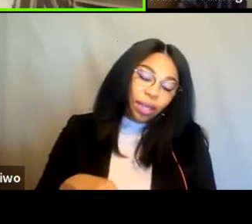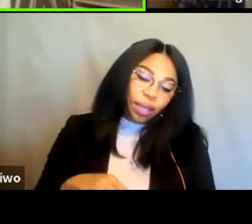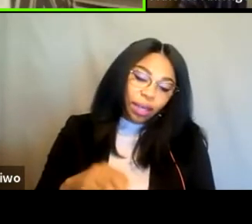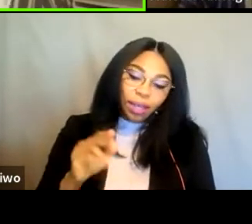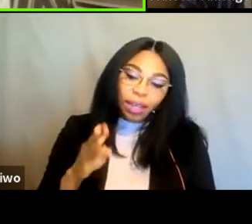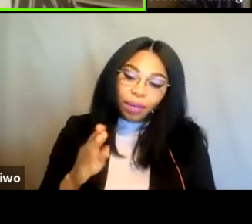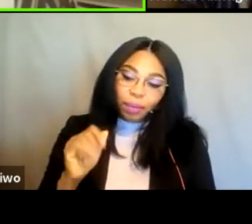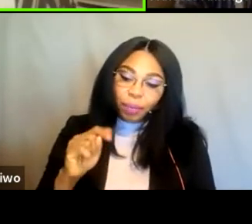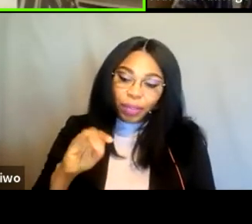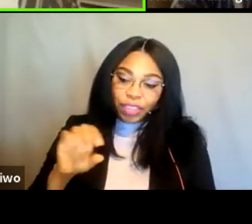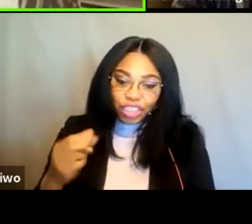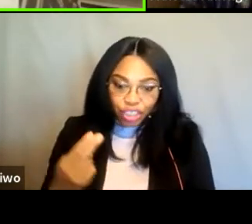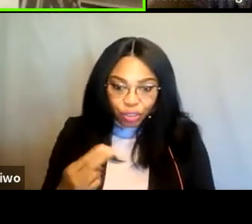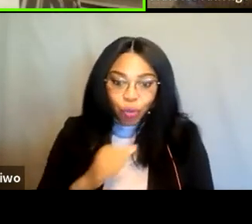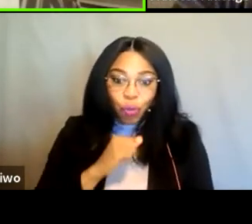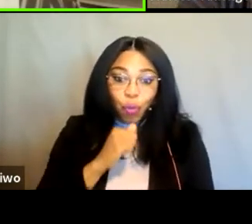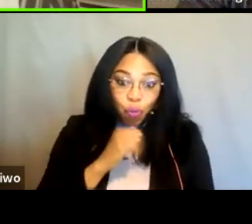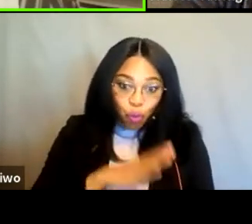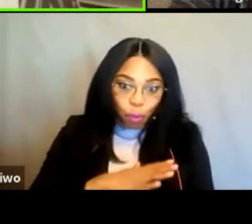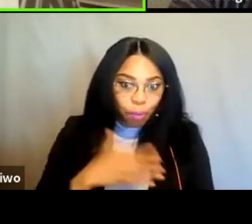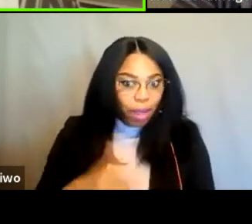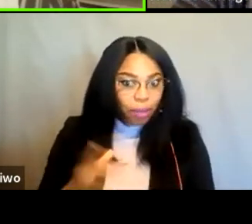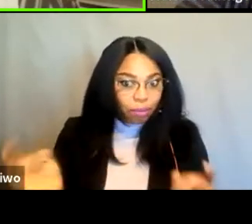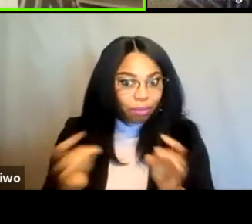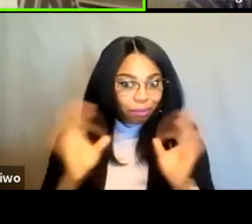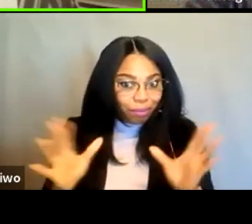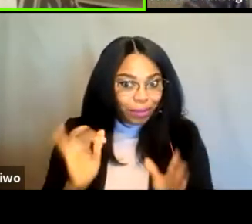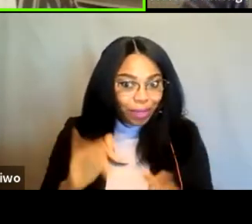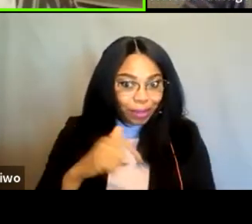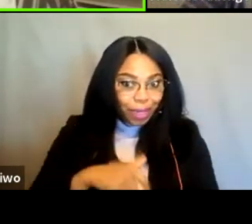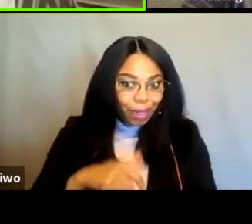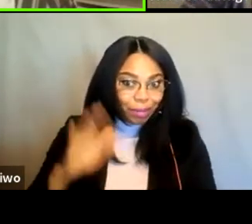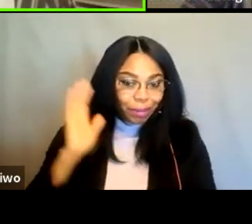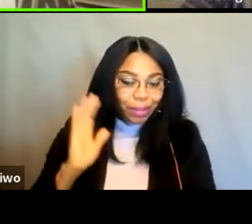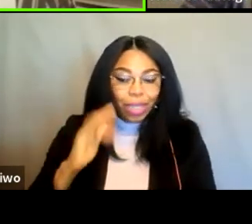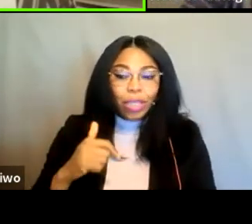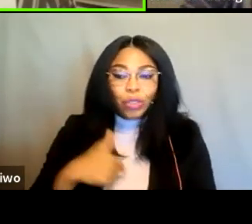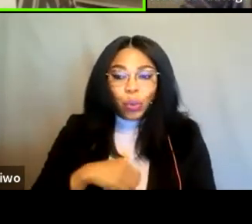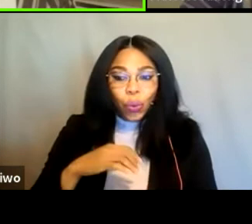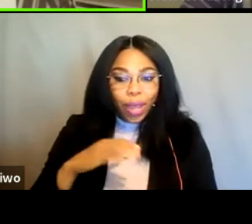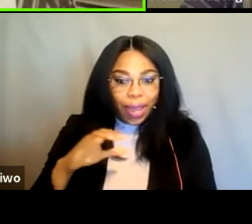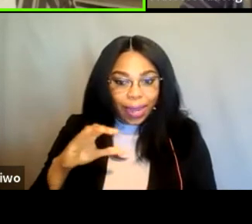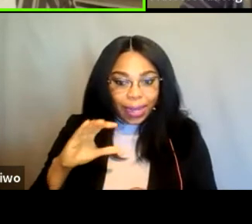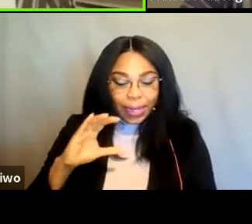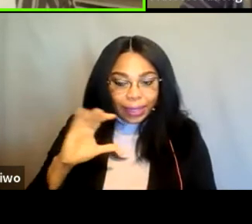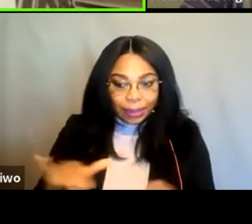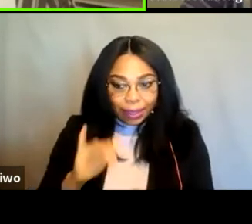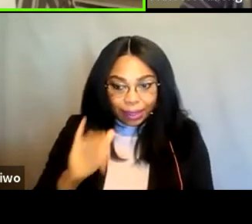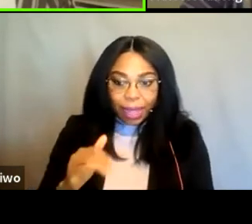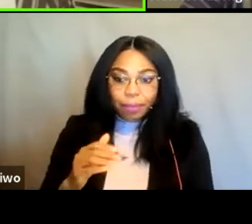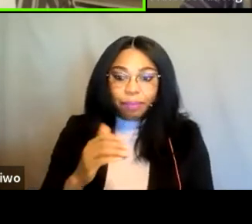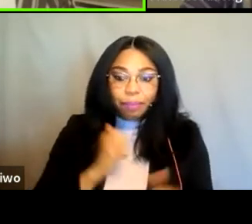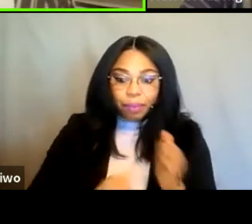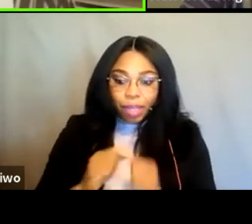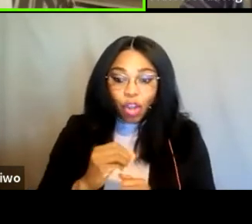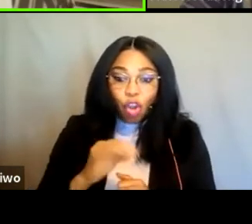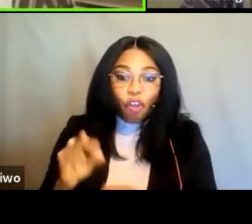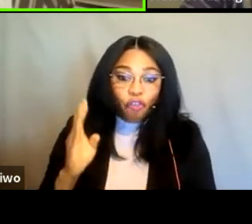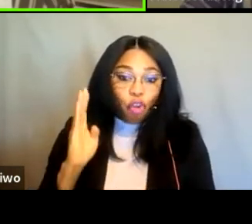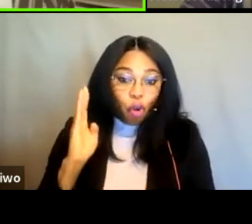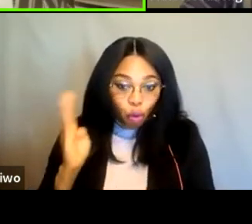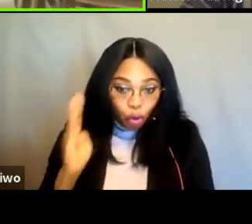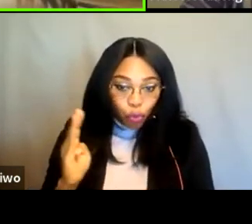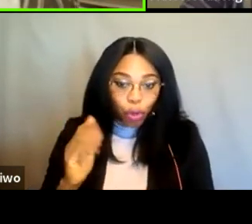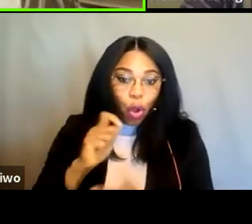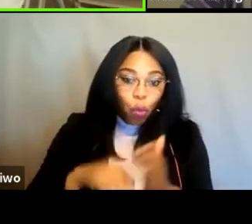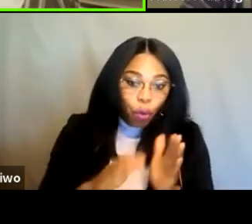was scandalous. So I did that as a play off Broadway, and I wrote it as a